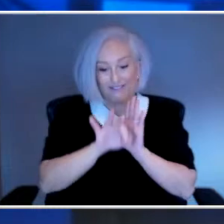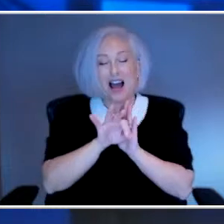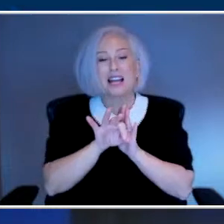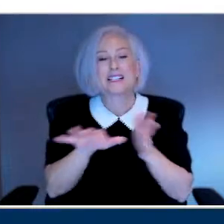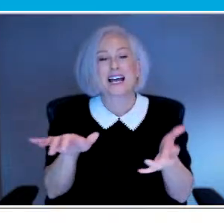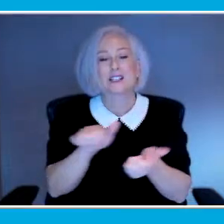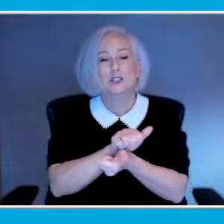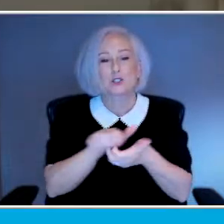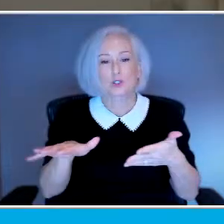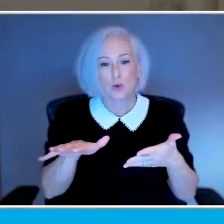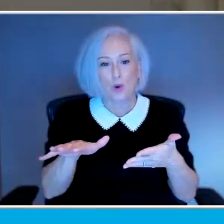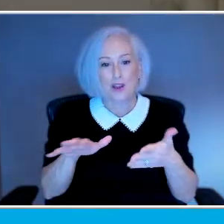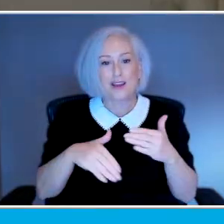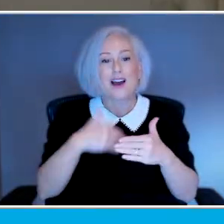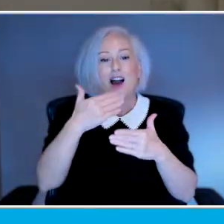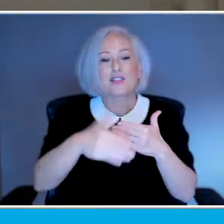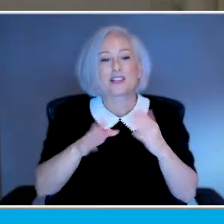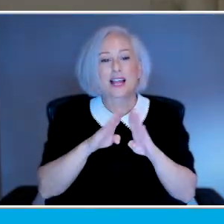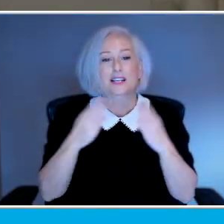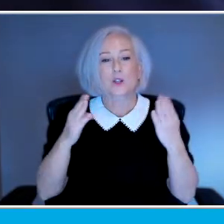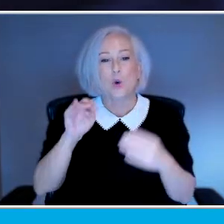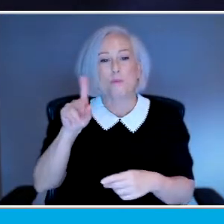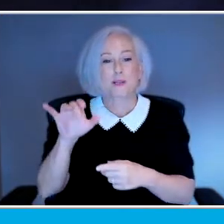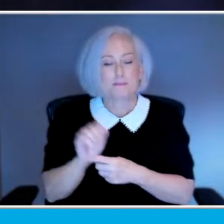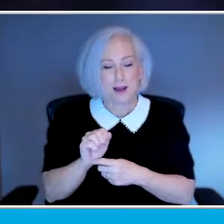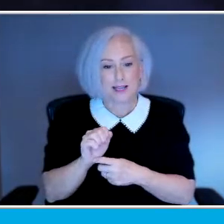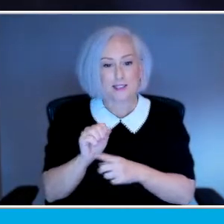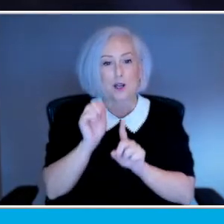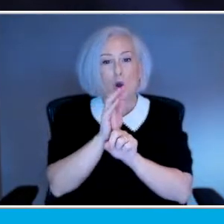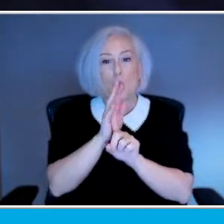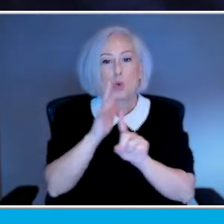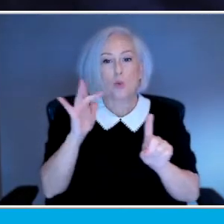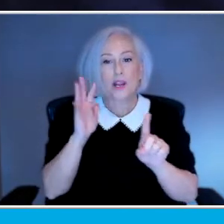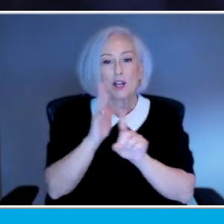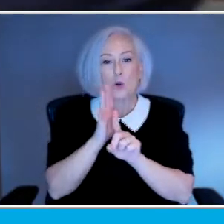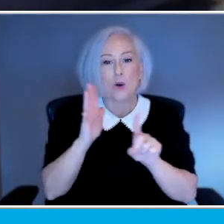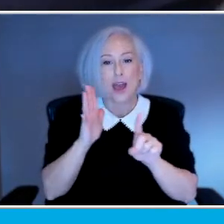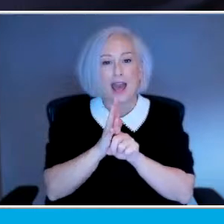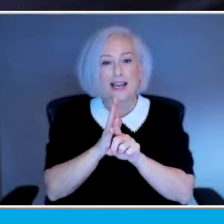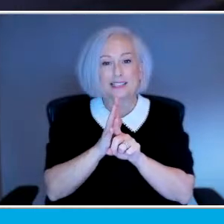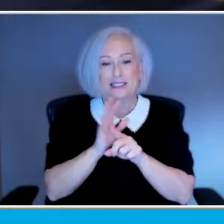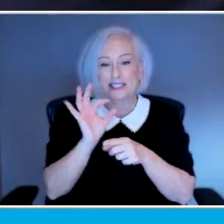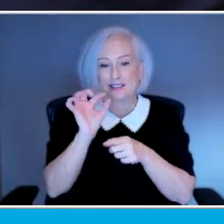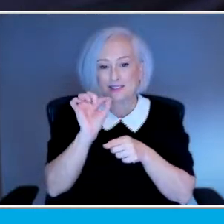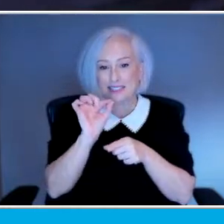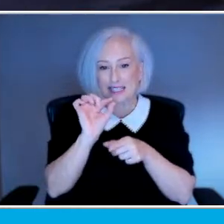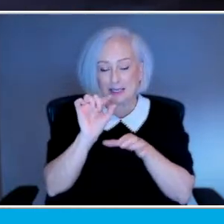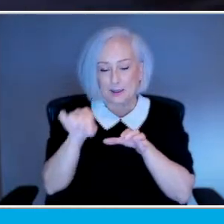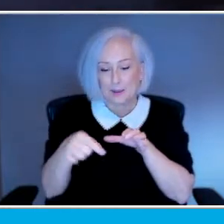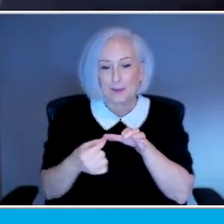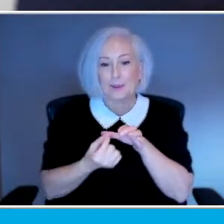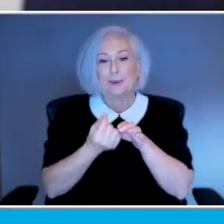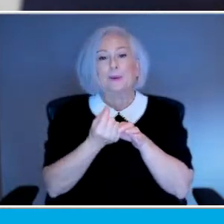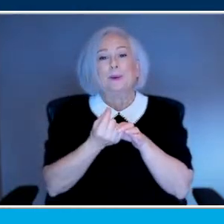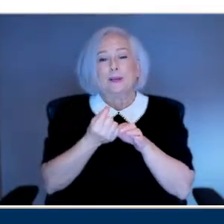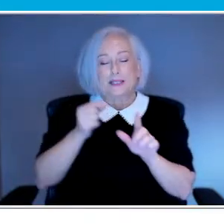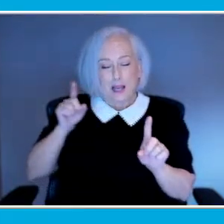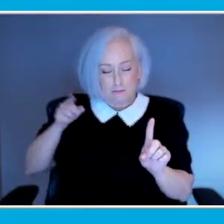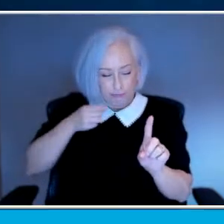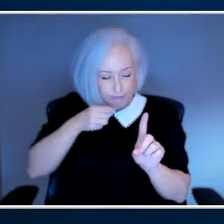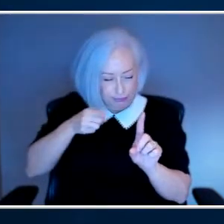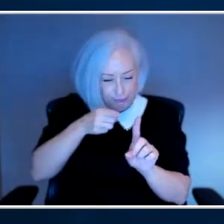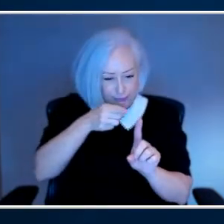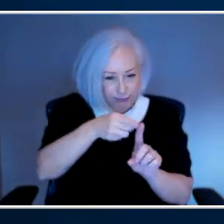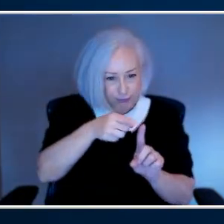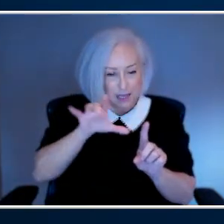Dr. Stites, the radioactive particle that doctors compare to a heat-seeking missile, providing a better life with fewer